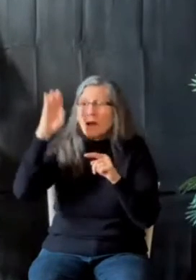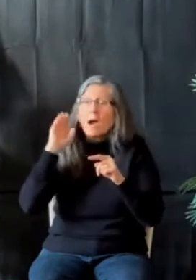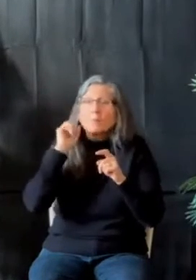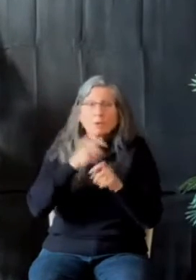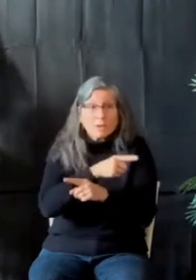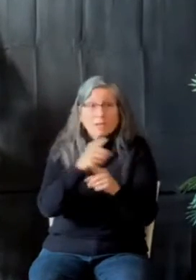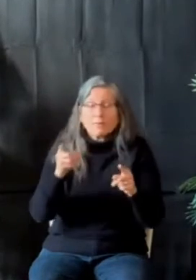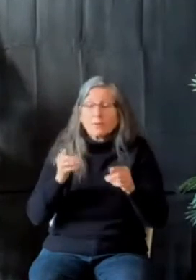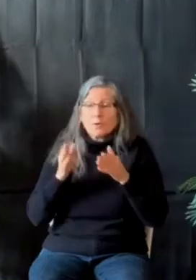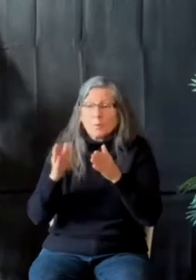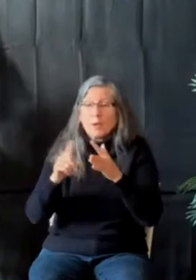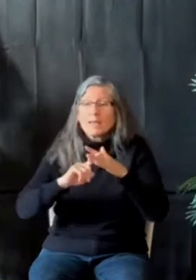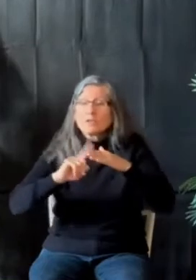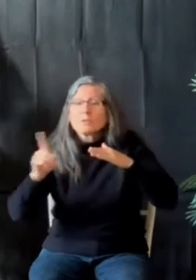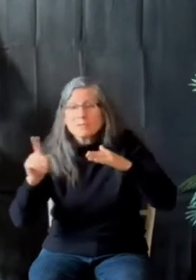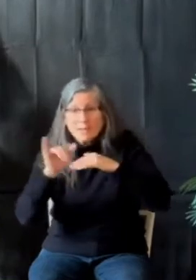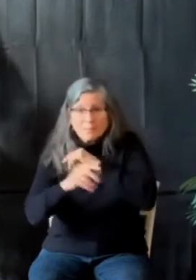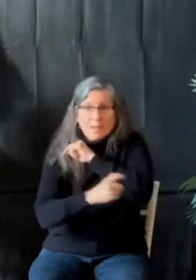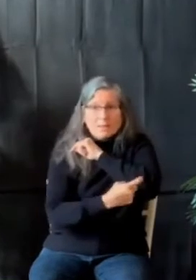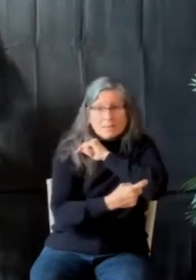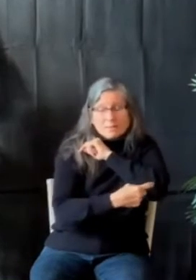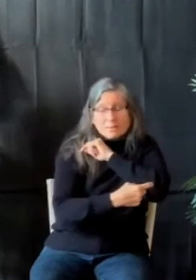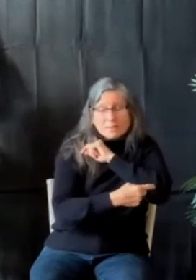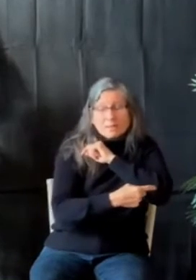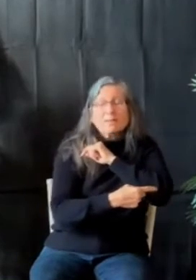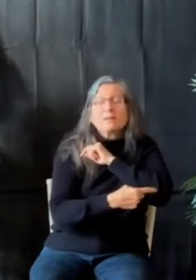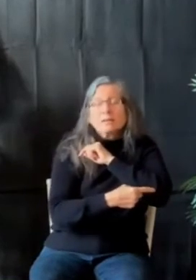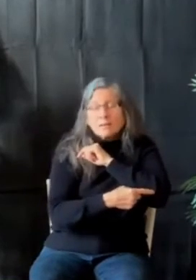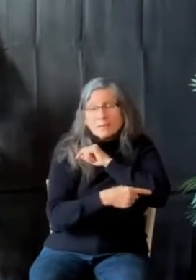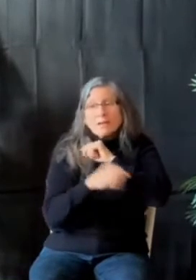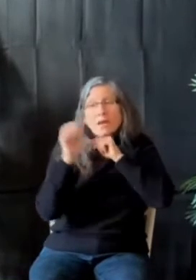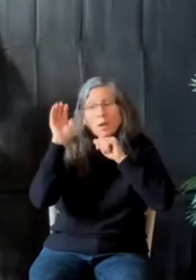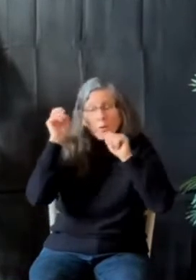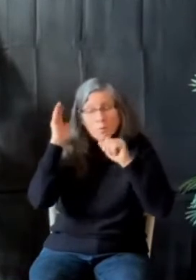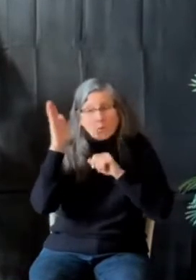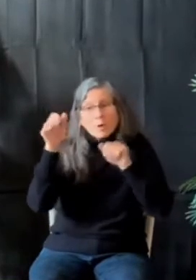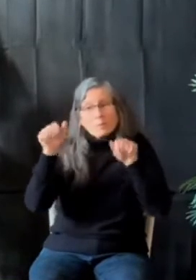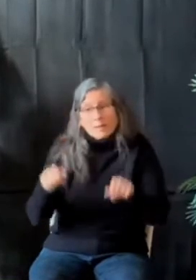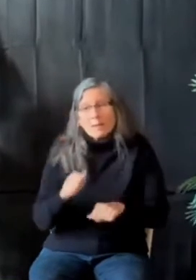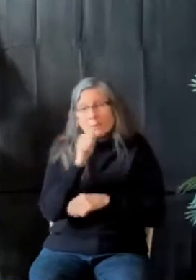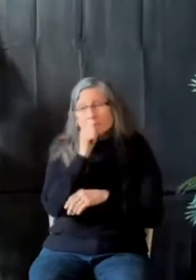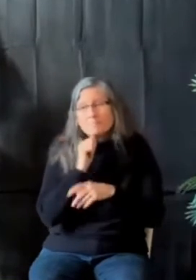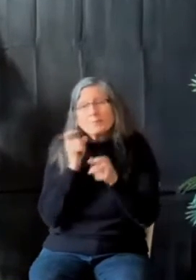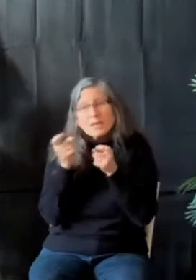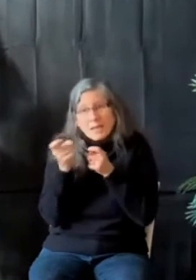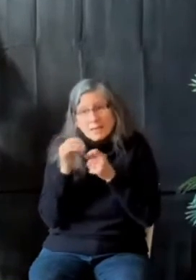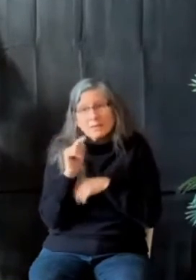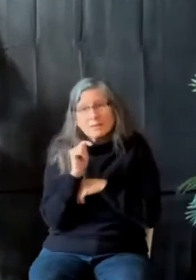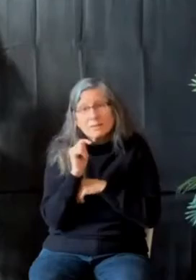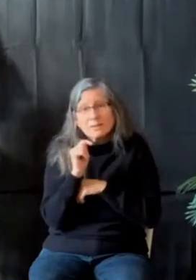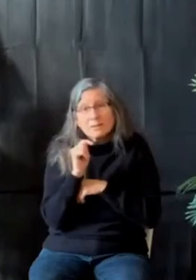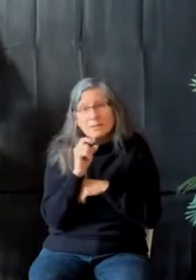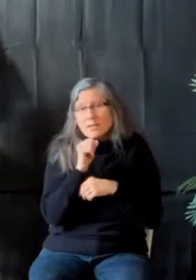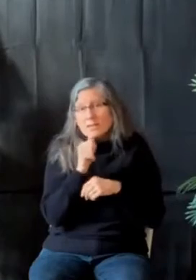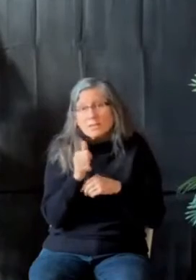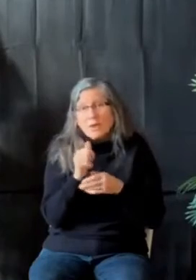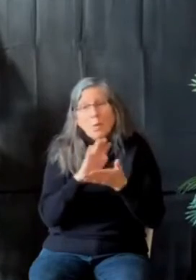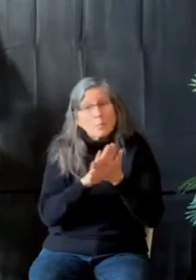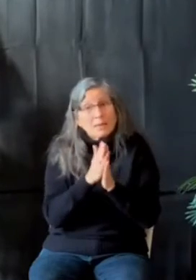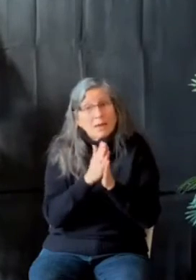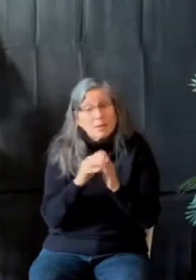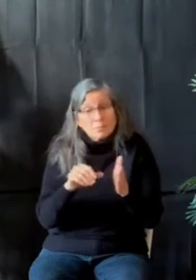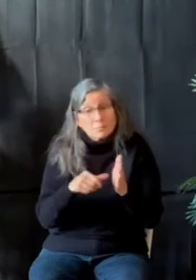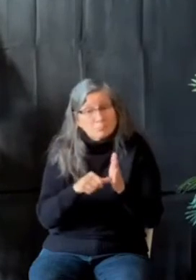way to escape that temptation. Then you will be able to stand it. So don't get too impressed with yourself. You blew it.